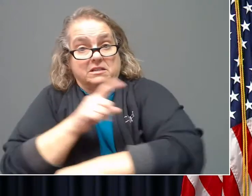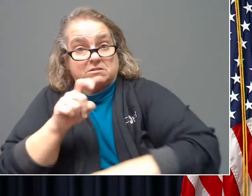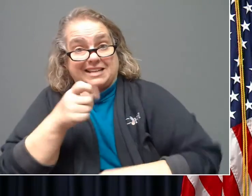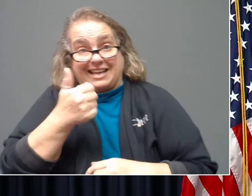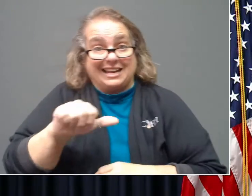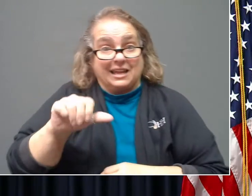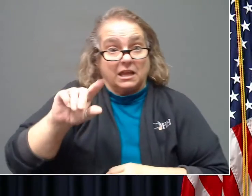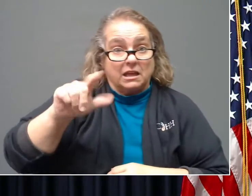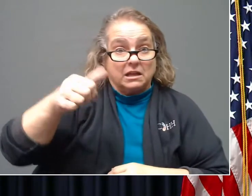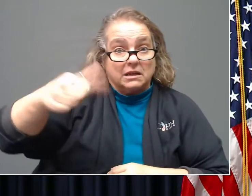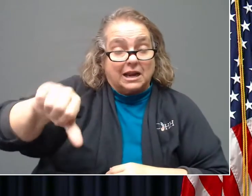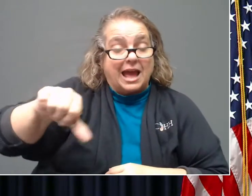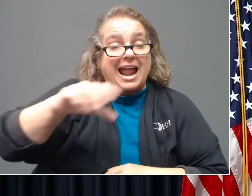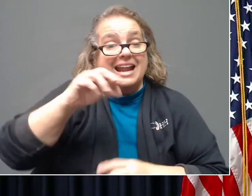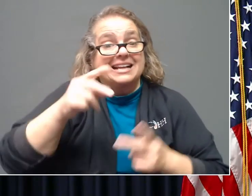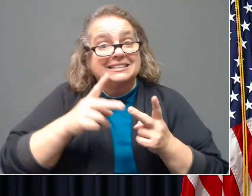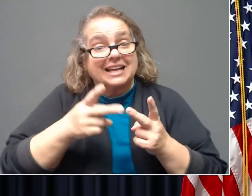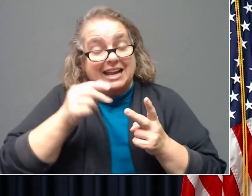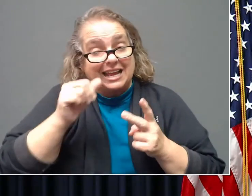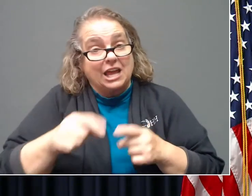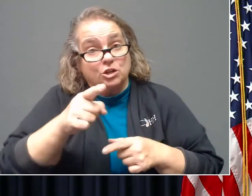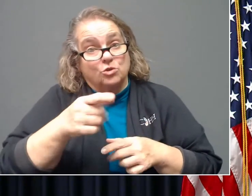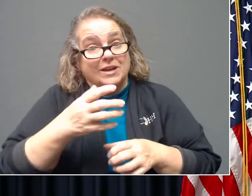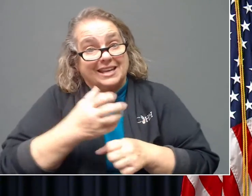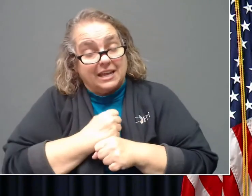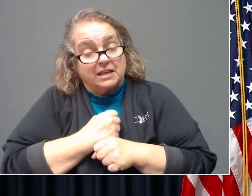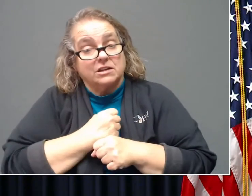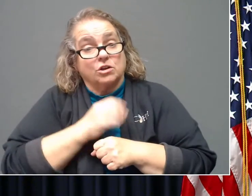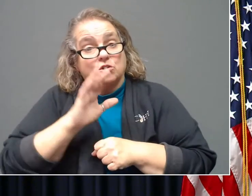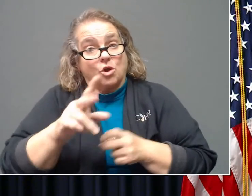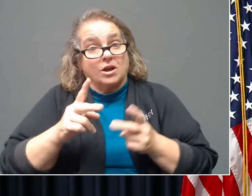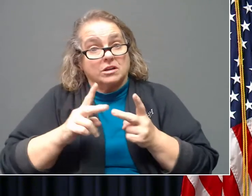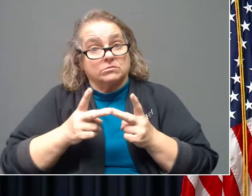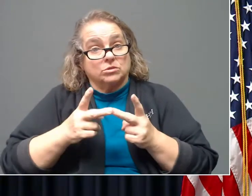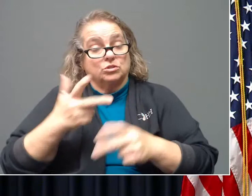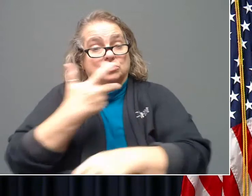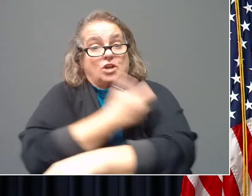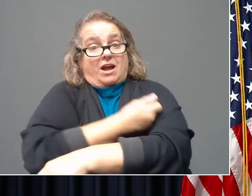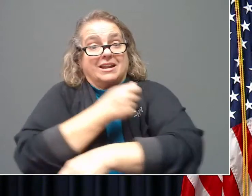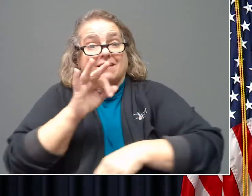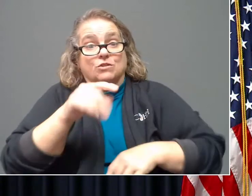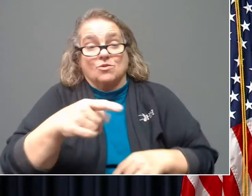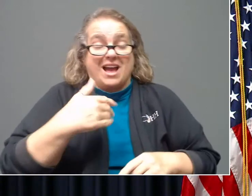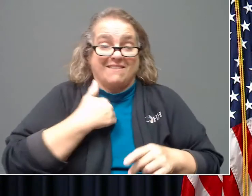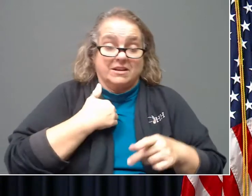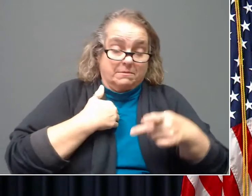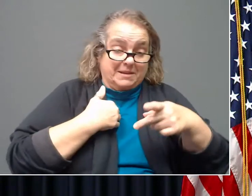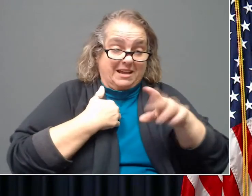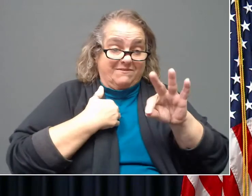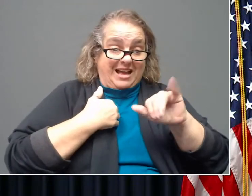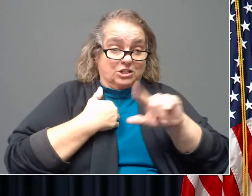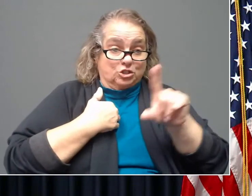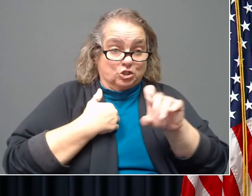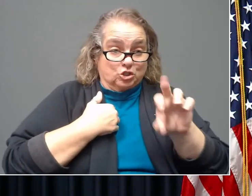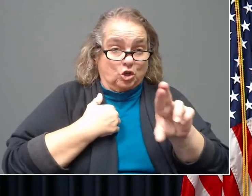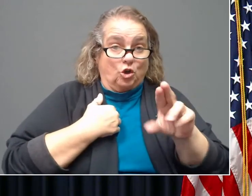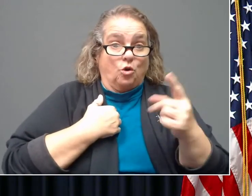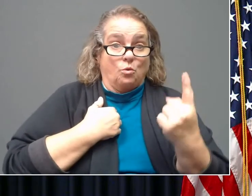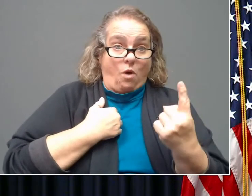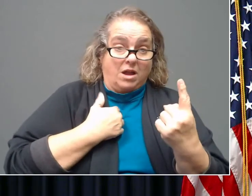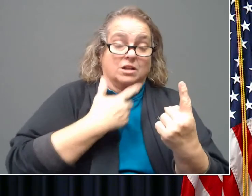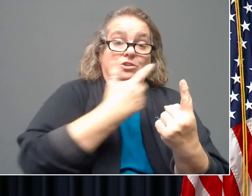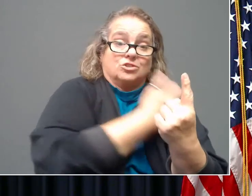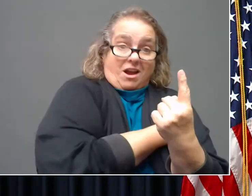you mix them? Can you get your booster shot? If you have Moderna, for your first shot, can you do Pfizer as the second